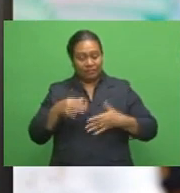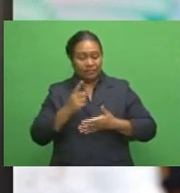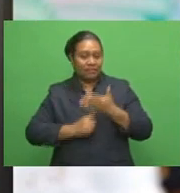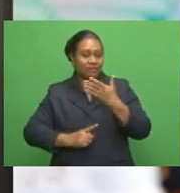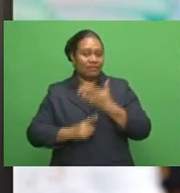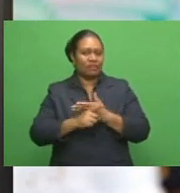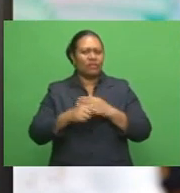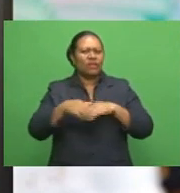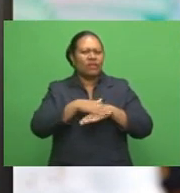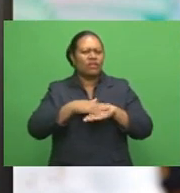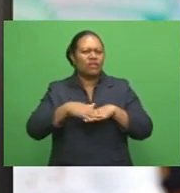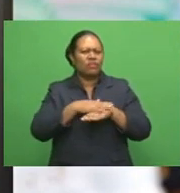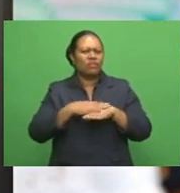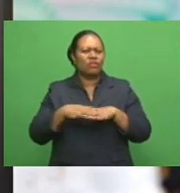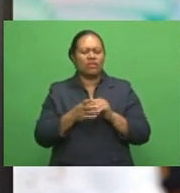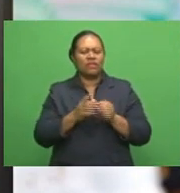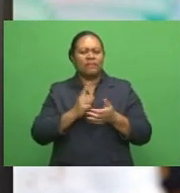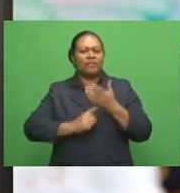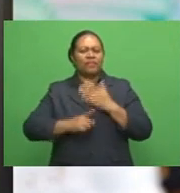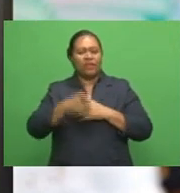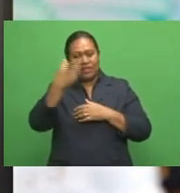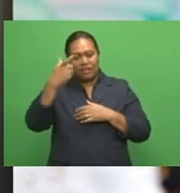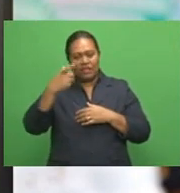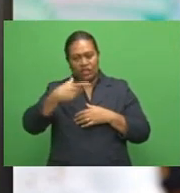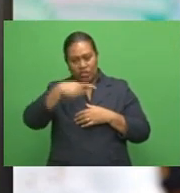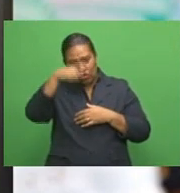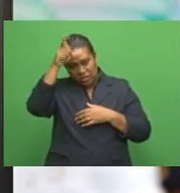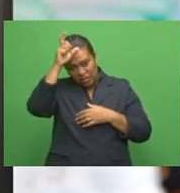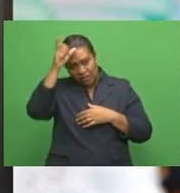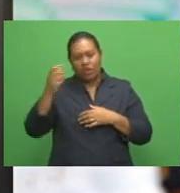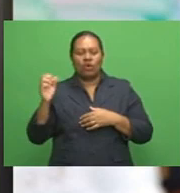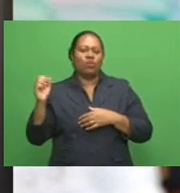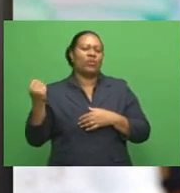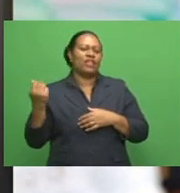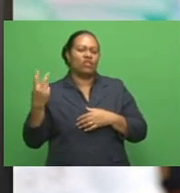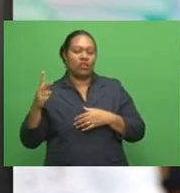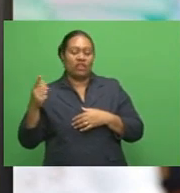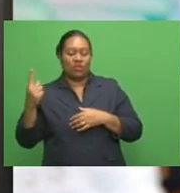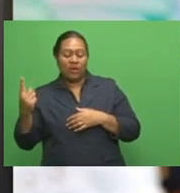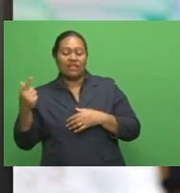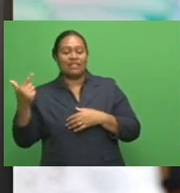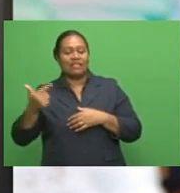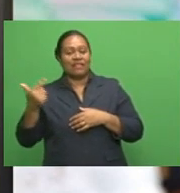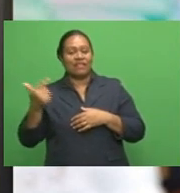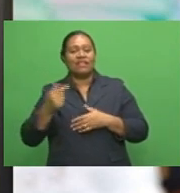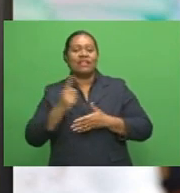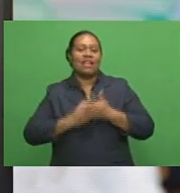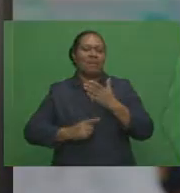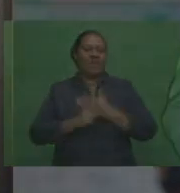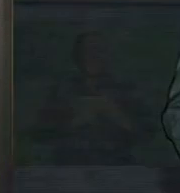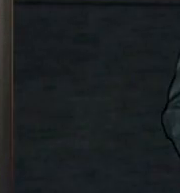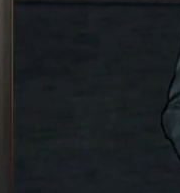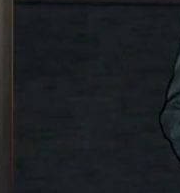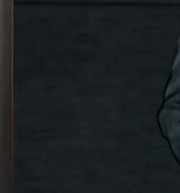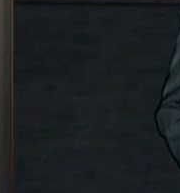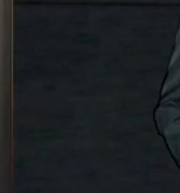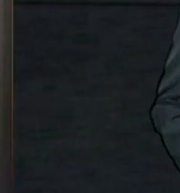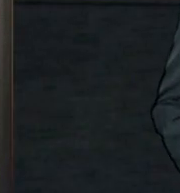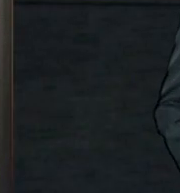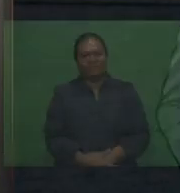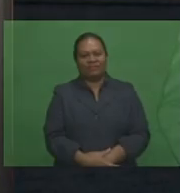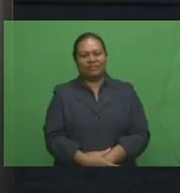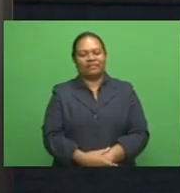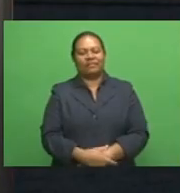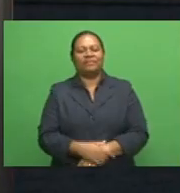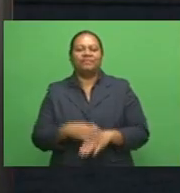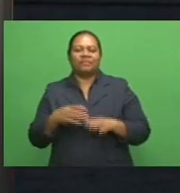Blues managed to escape a late Chiefs fight back to win 21-17 at Eden Park in Auckland last night.